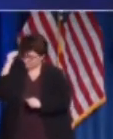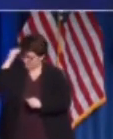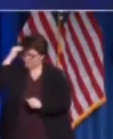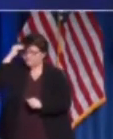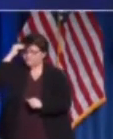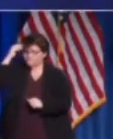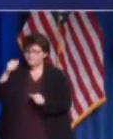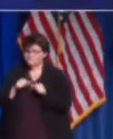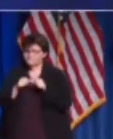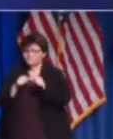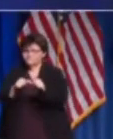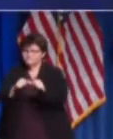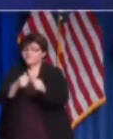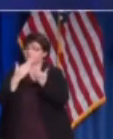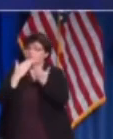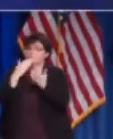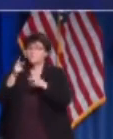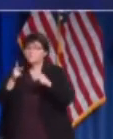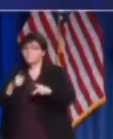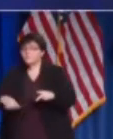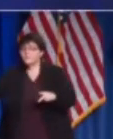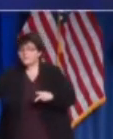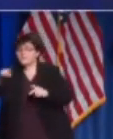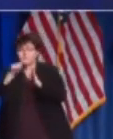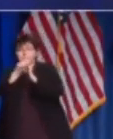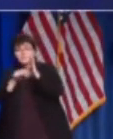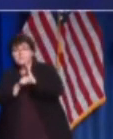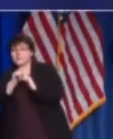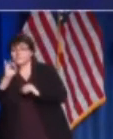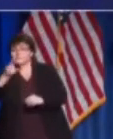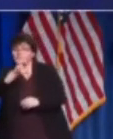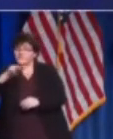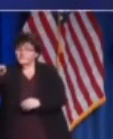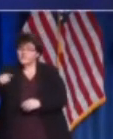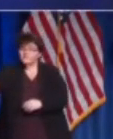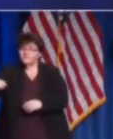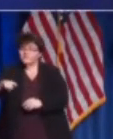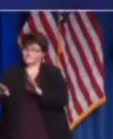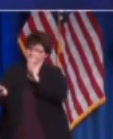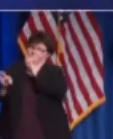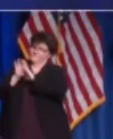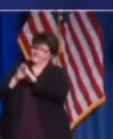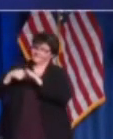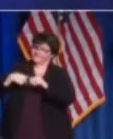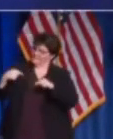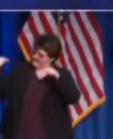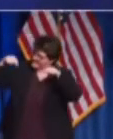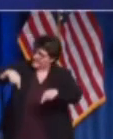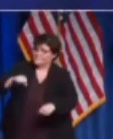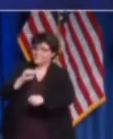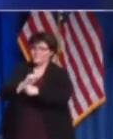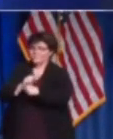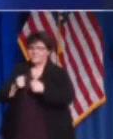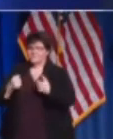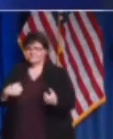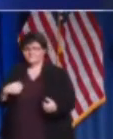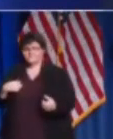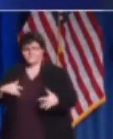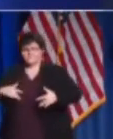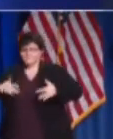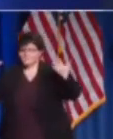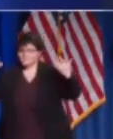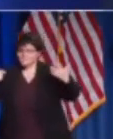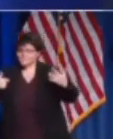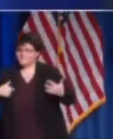of Connecticut for the vote of confidence to put me in this position. I am inspired and I'm excited about all that